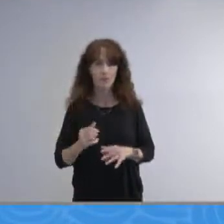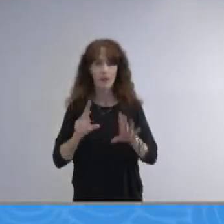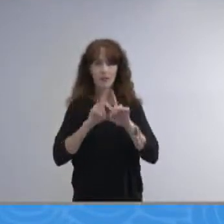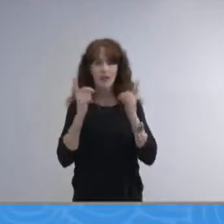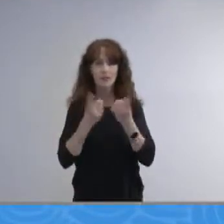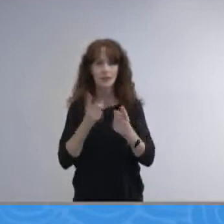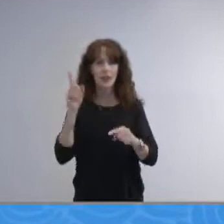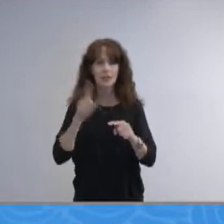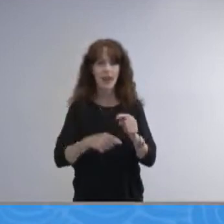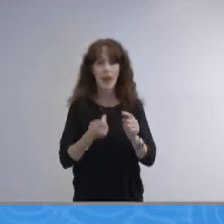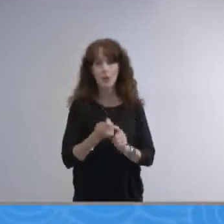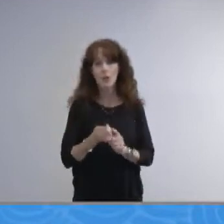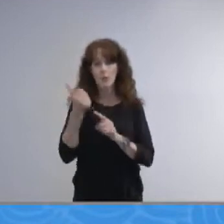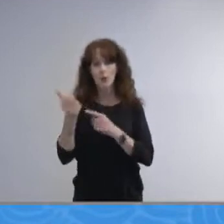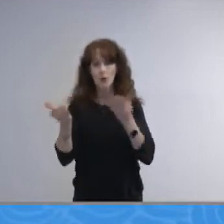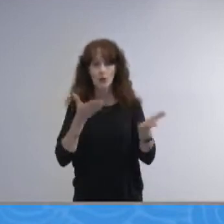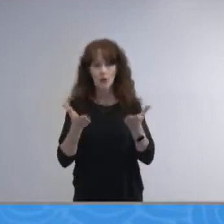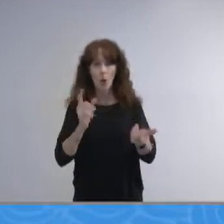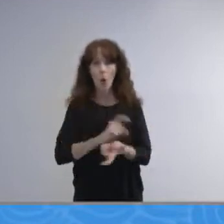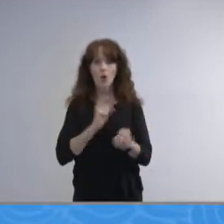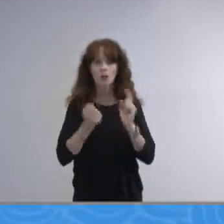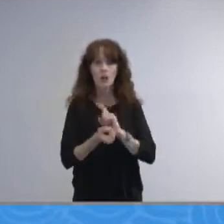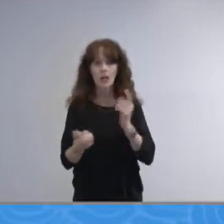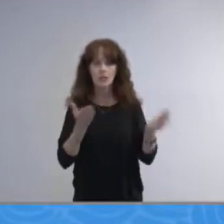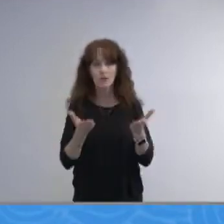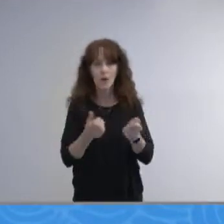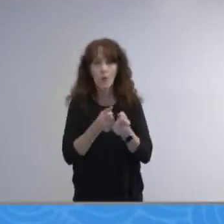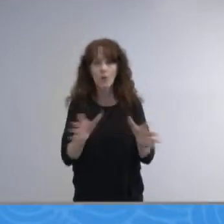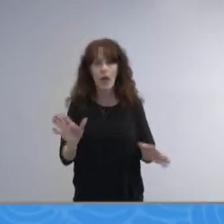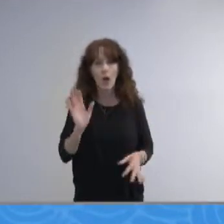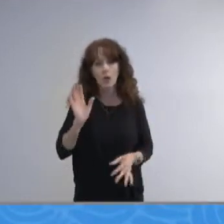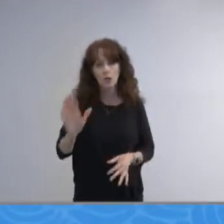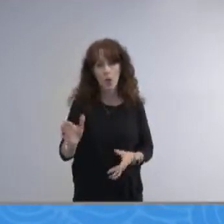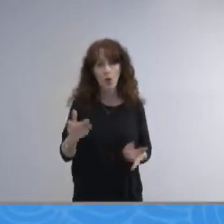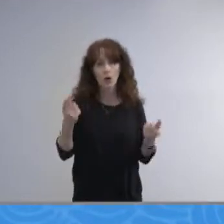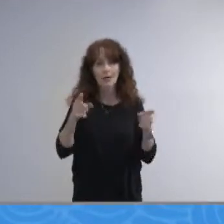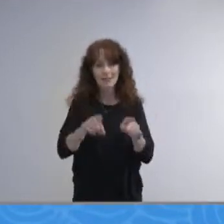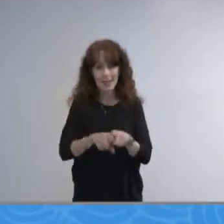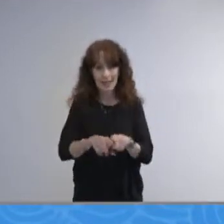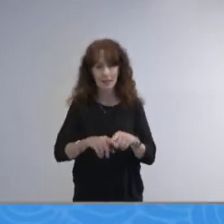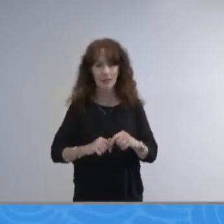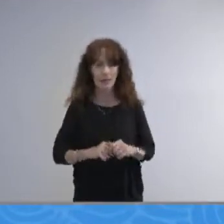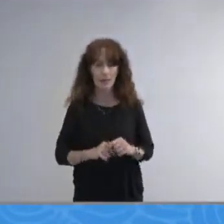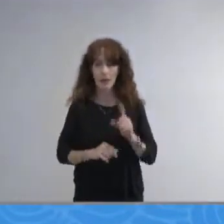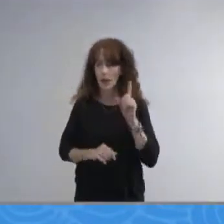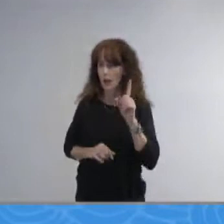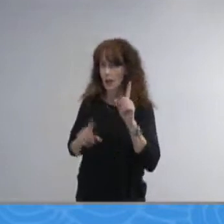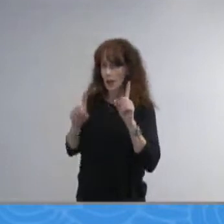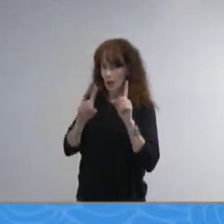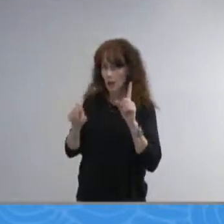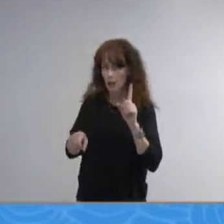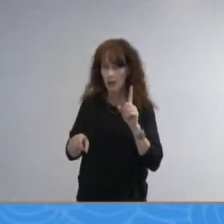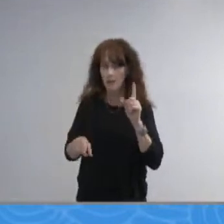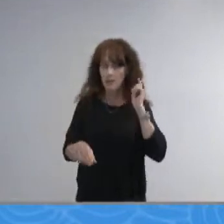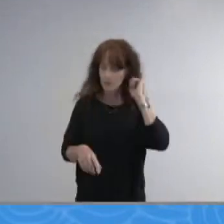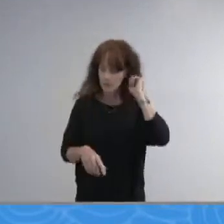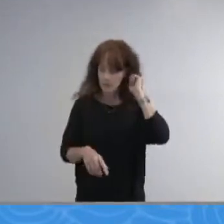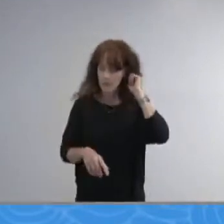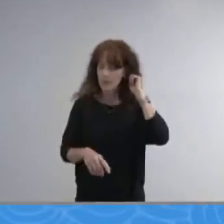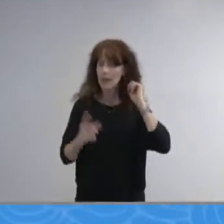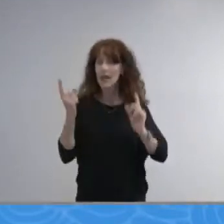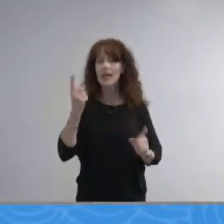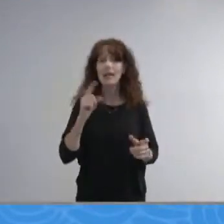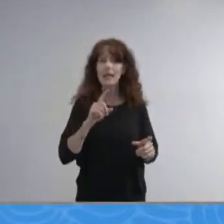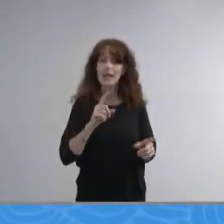district cannot remove a services or change services without your consent. Okay, there's another question. Is it